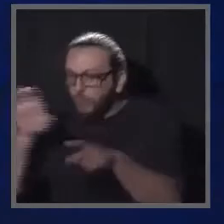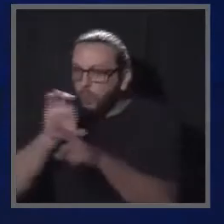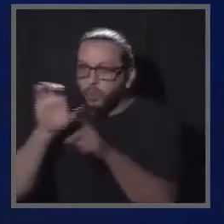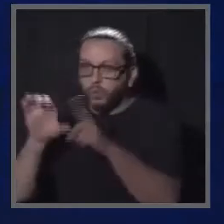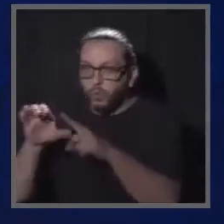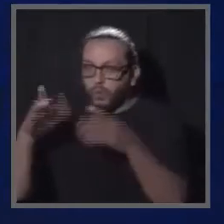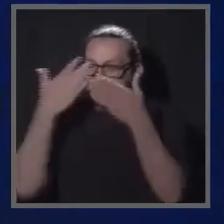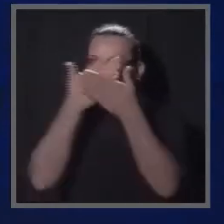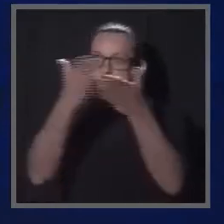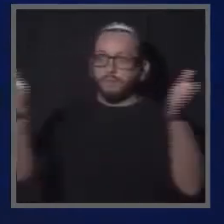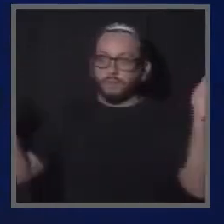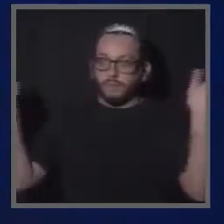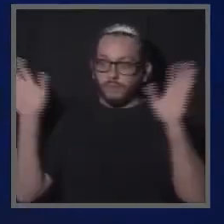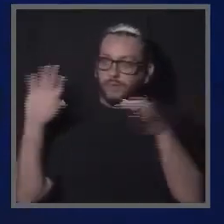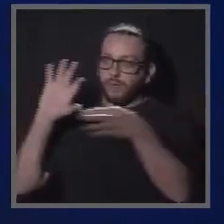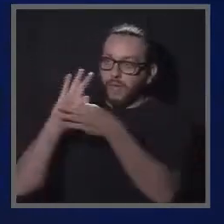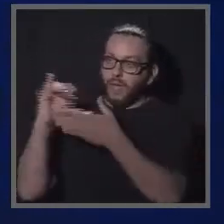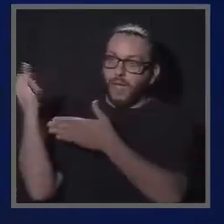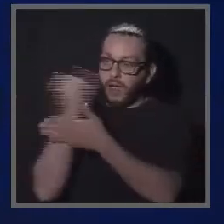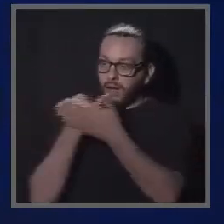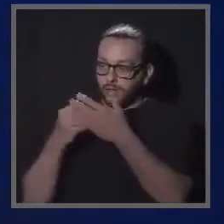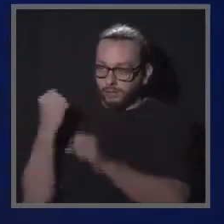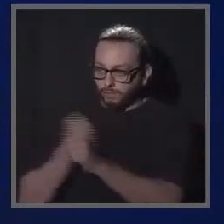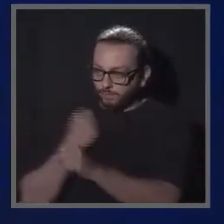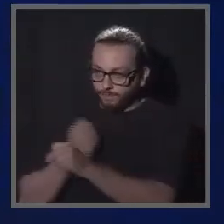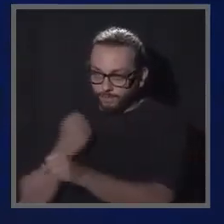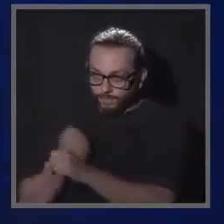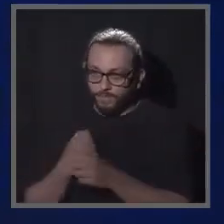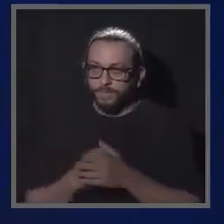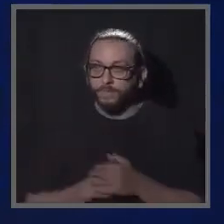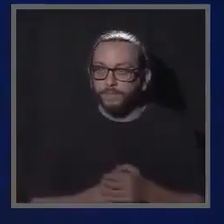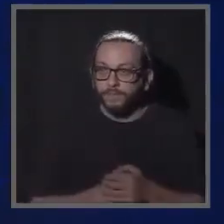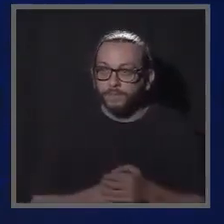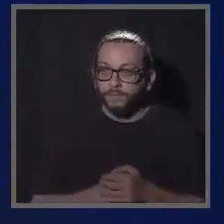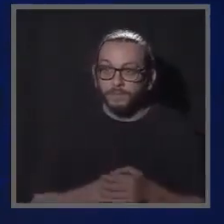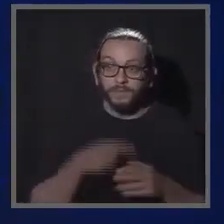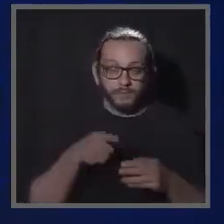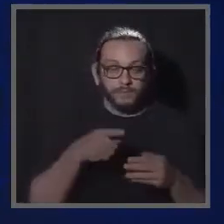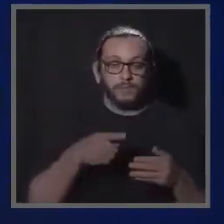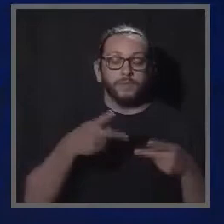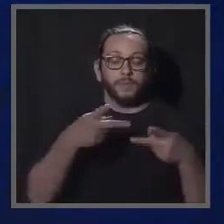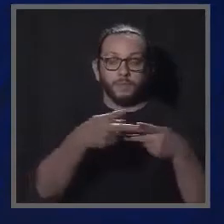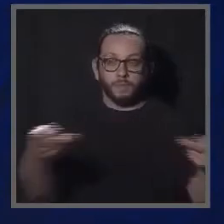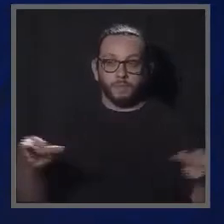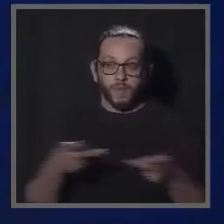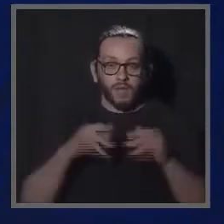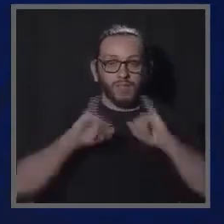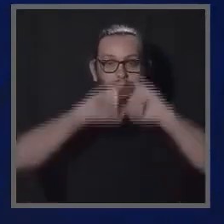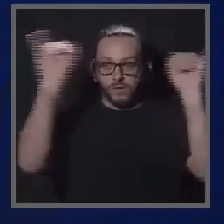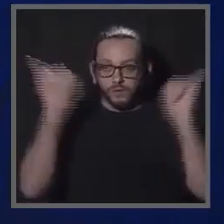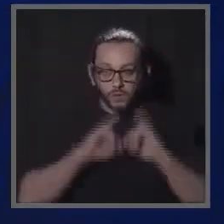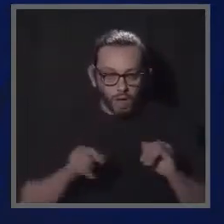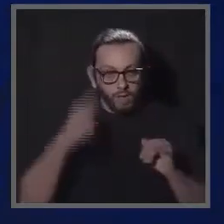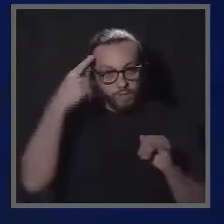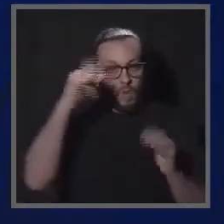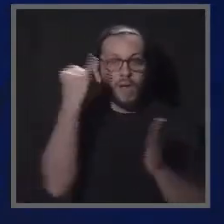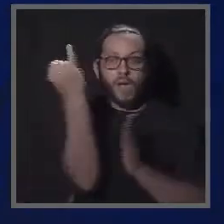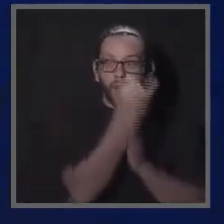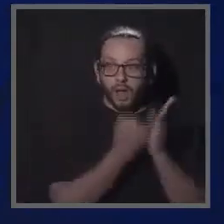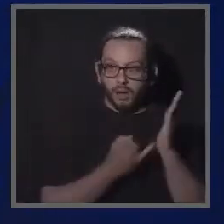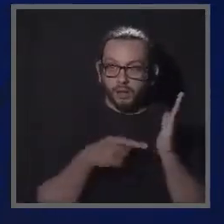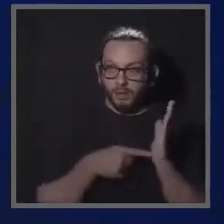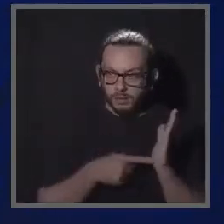actions, and in the National Plan for the Arts, it's at the core of our mission, manifest and